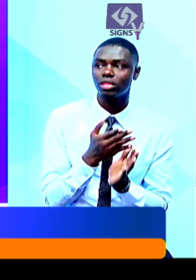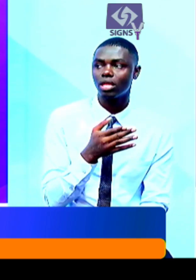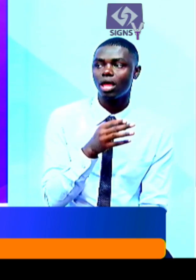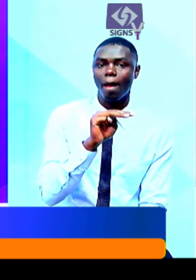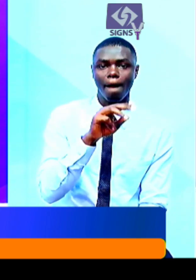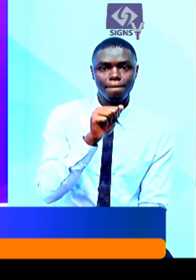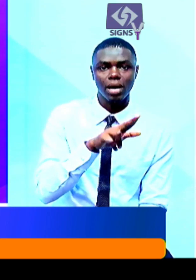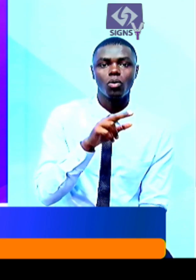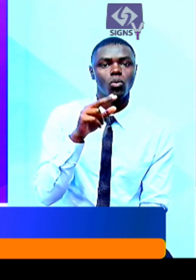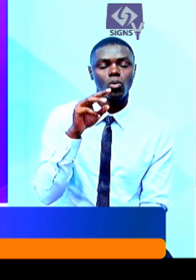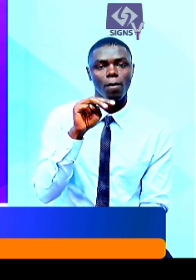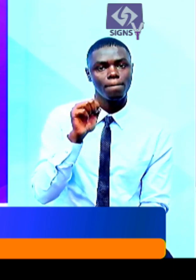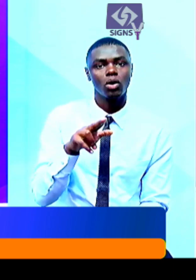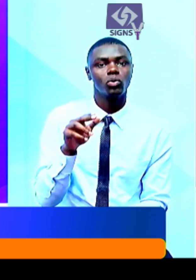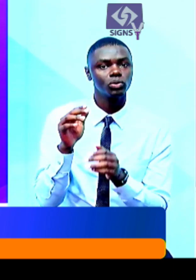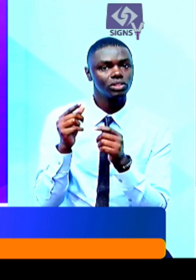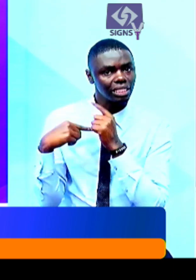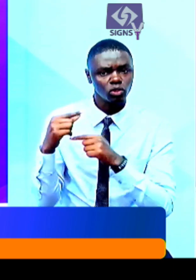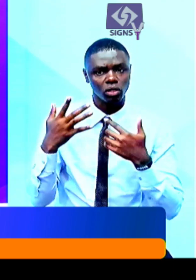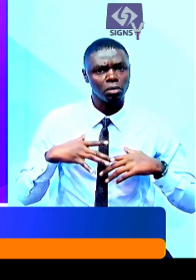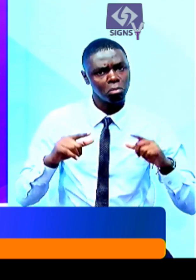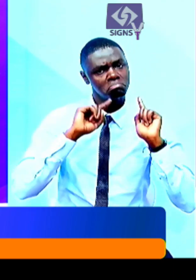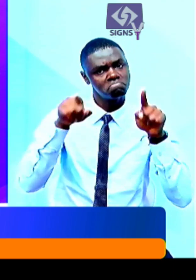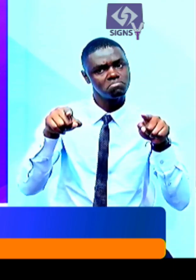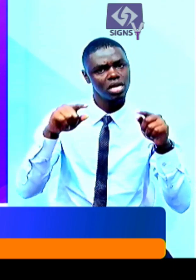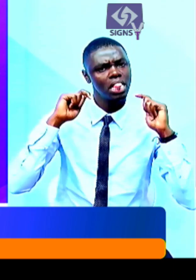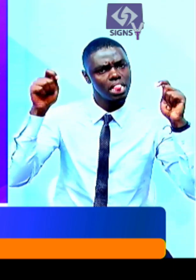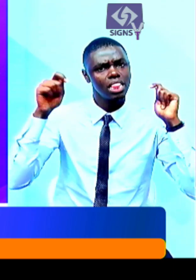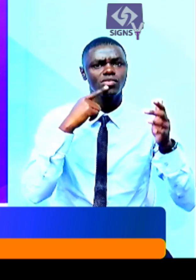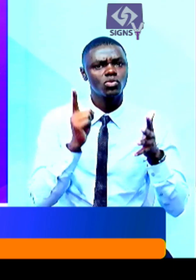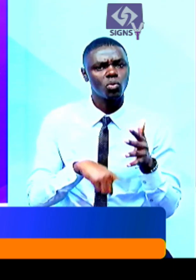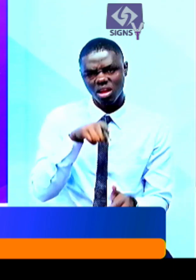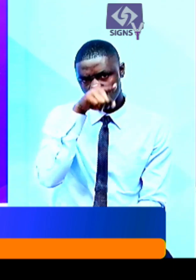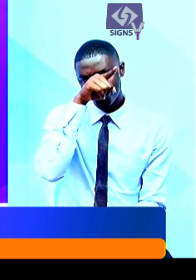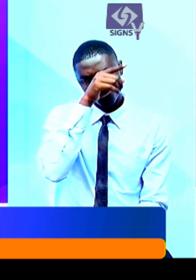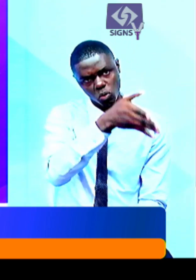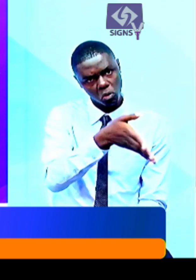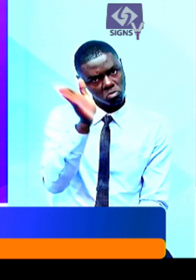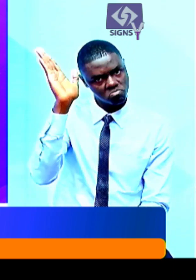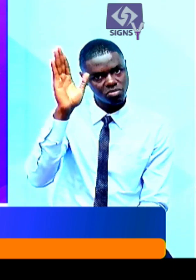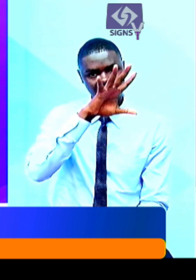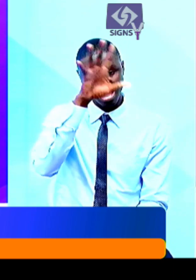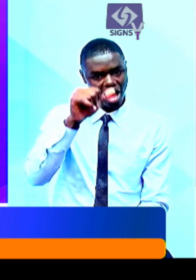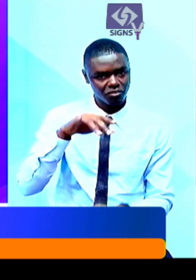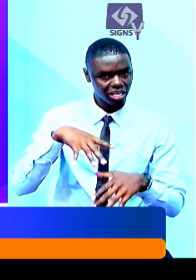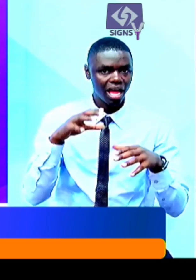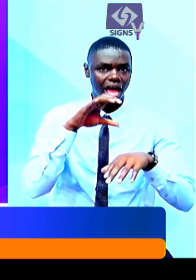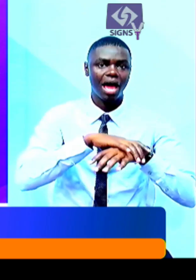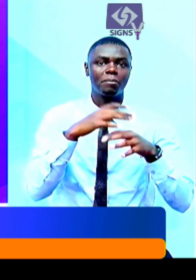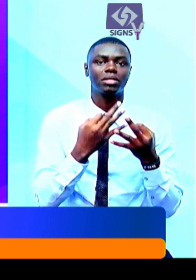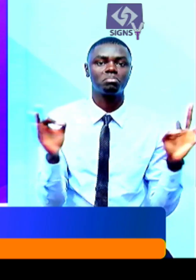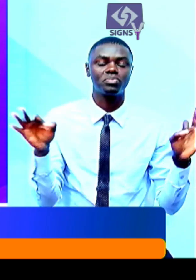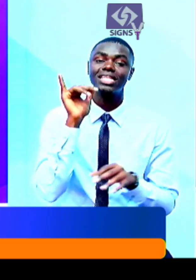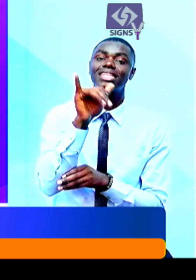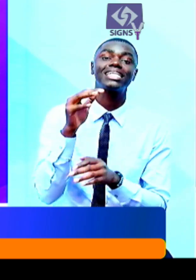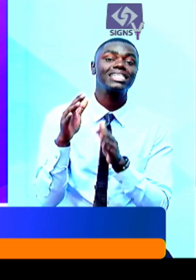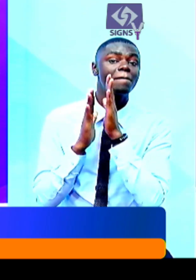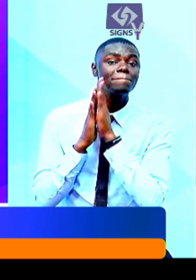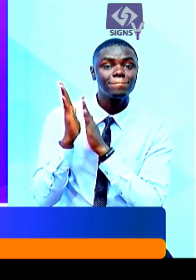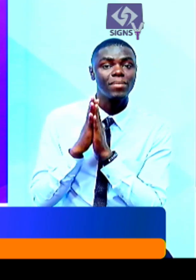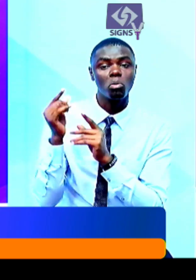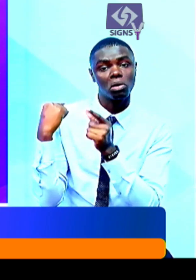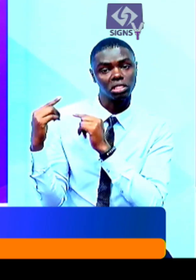generation. Those are the people who went to the street and said that Mzungu aende Ulaya, Mwafrika apate uhuru. That's Mau Mau generation. Yeah. The